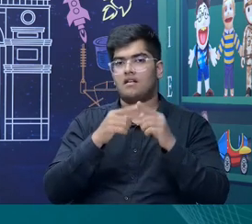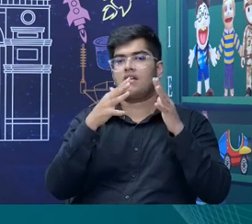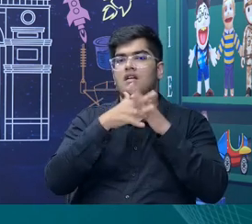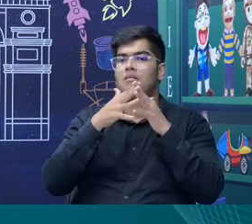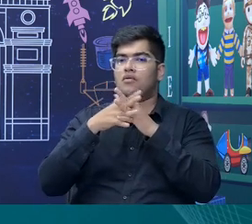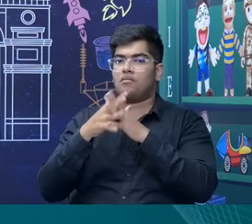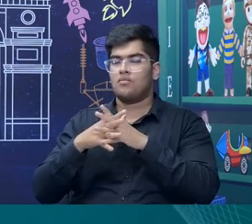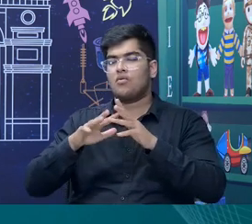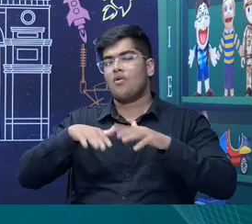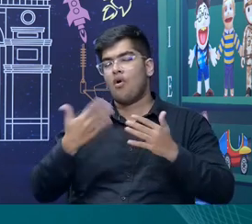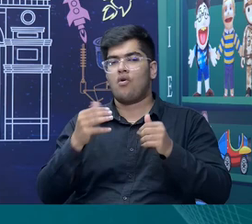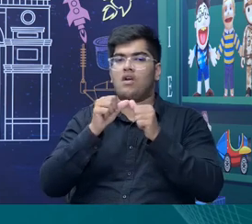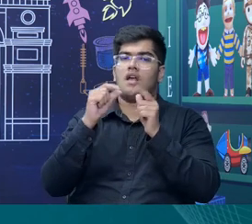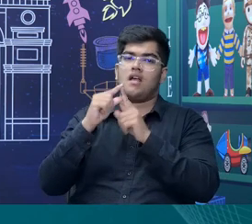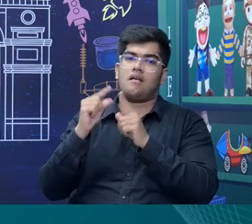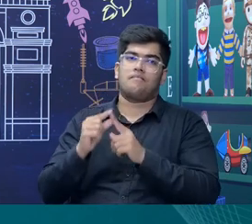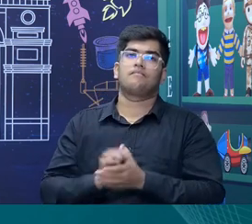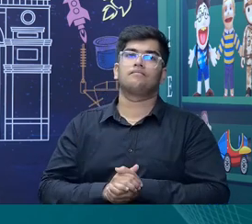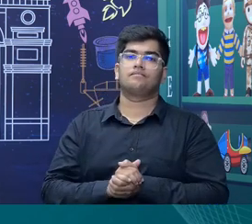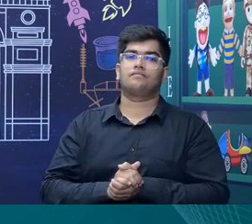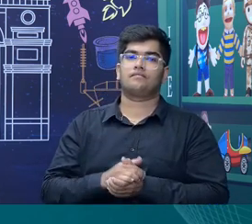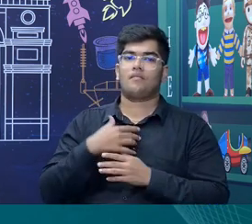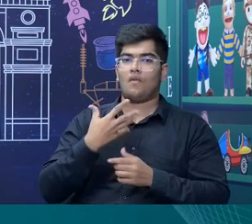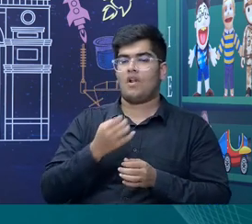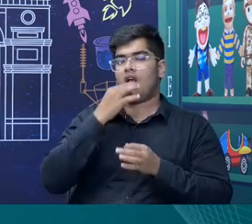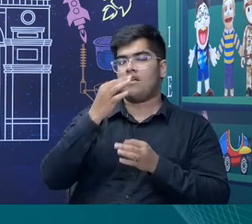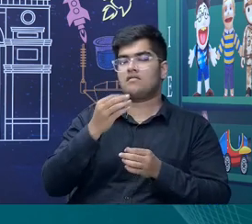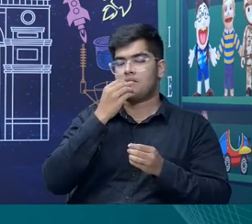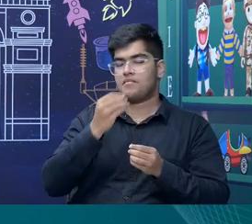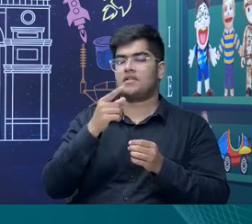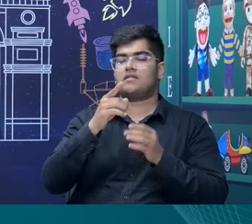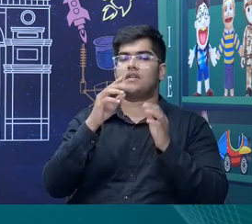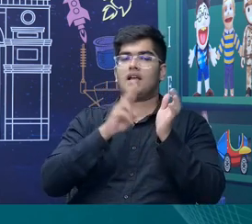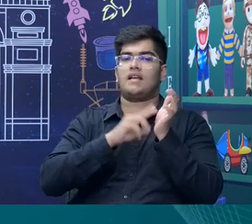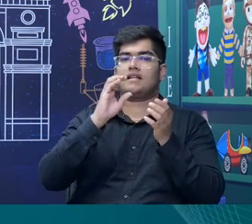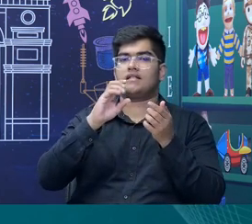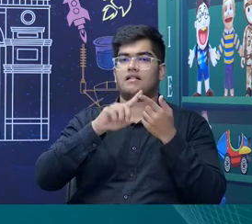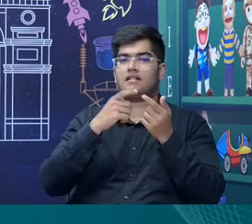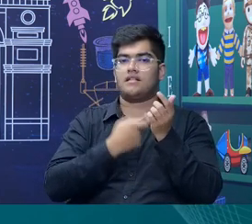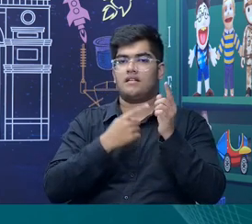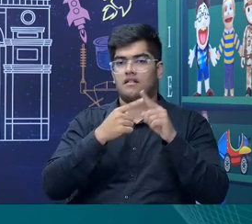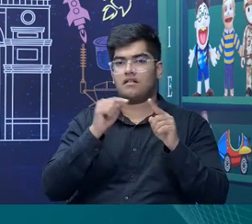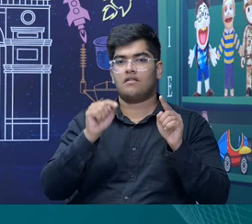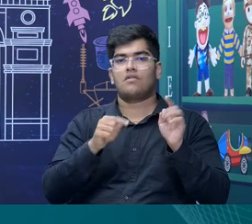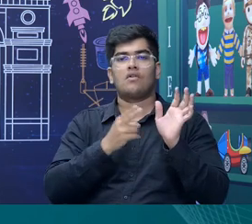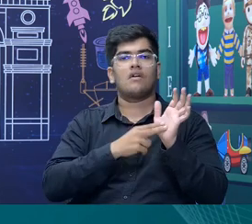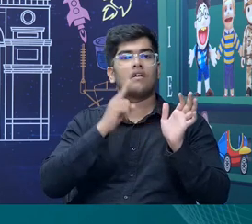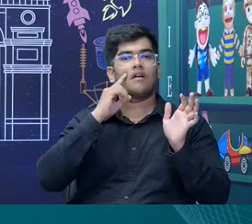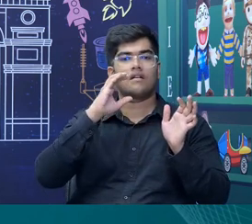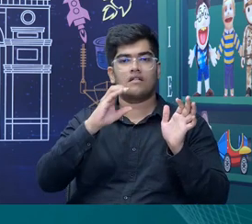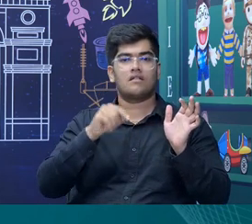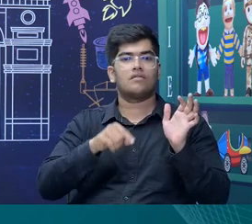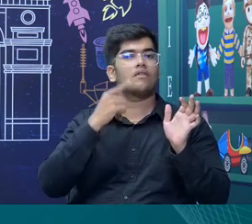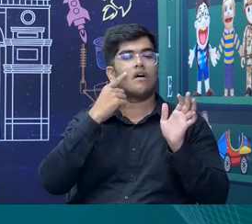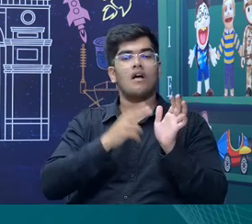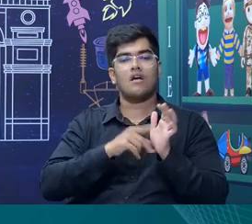and from our mobile app as well we would request you to visit our website that is ncert.nic.in to